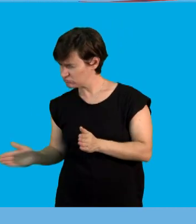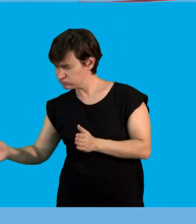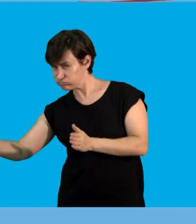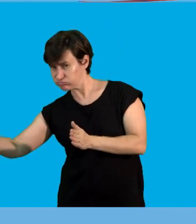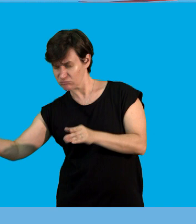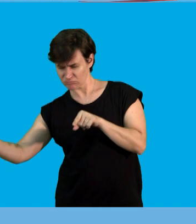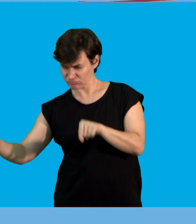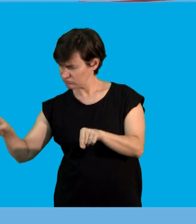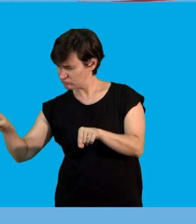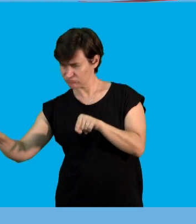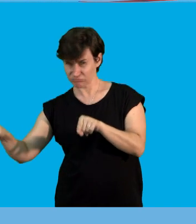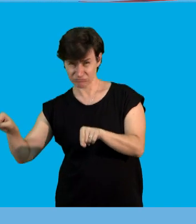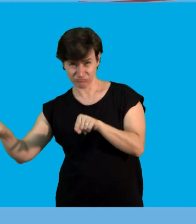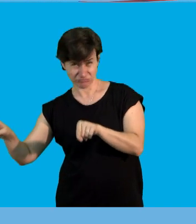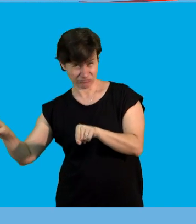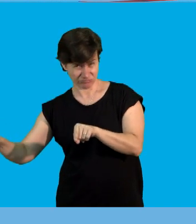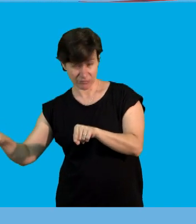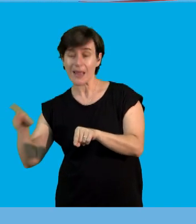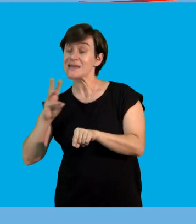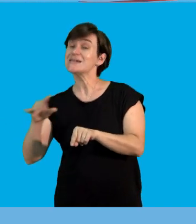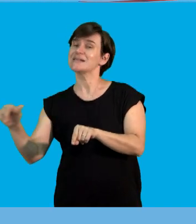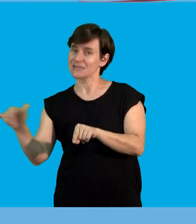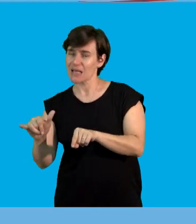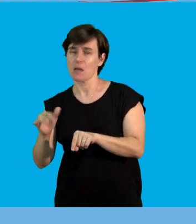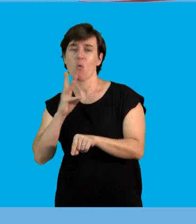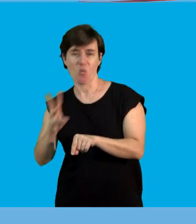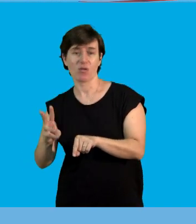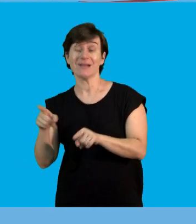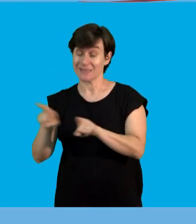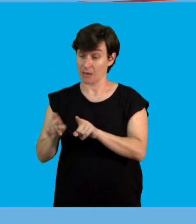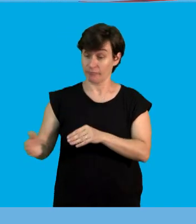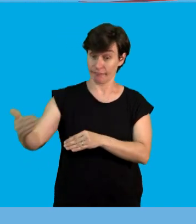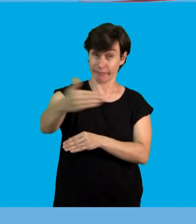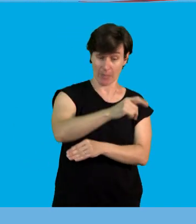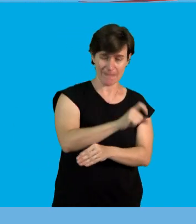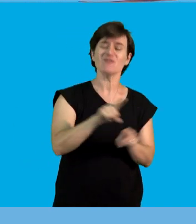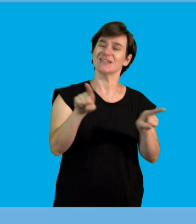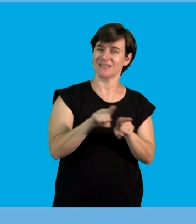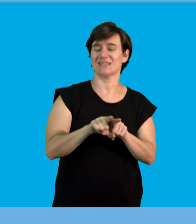as that across the entire battery. So that's what the third bullet is saying.